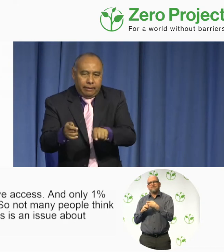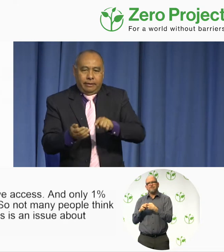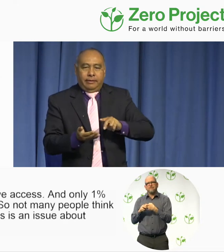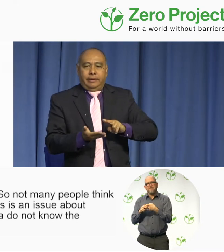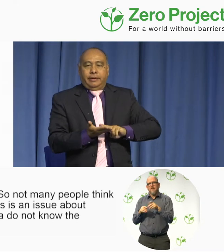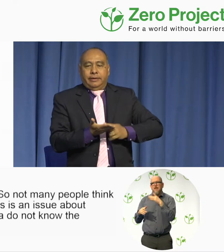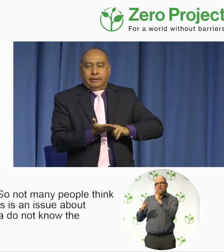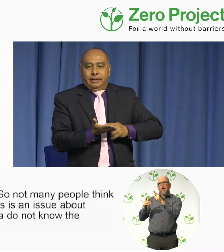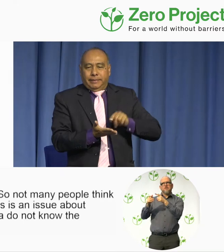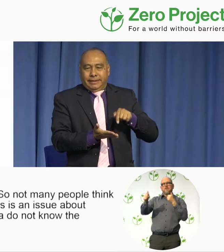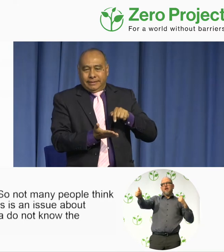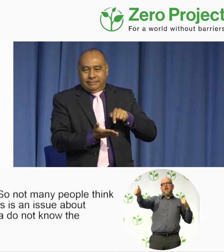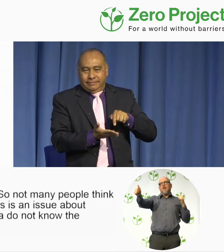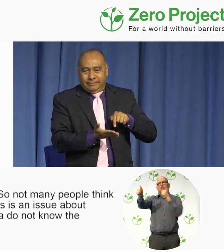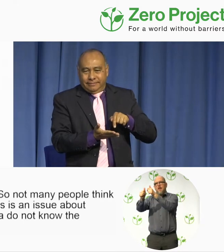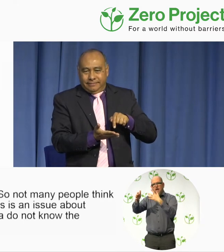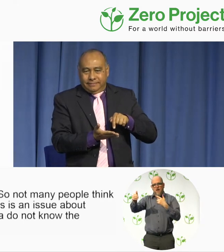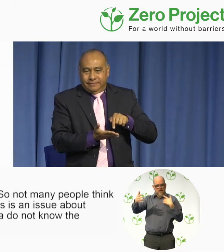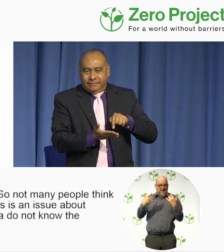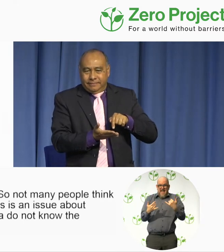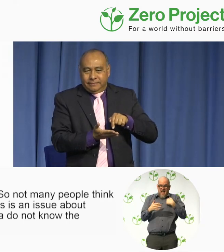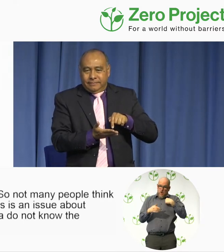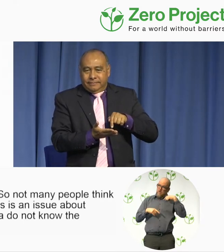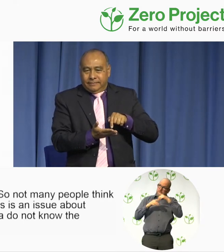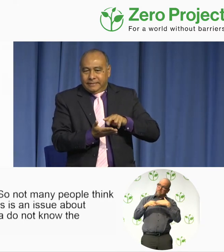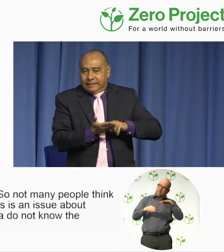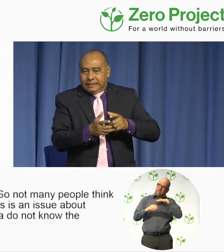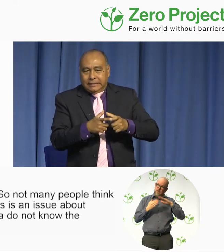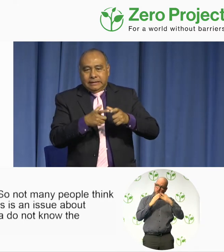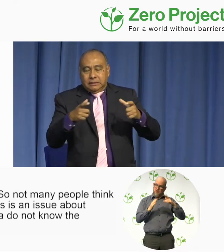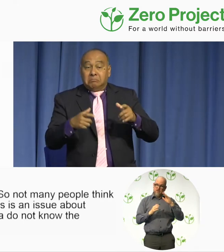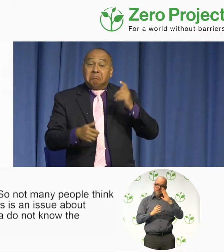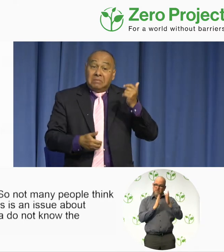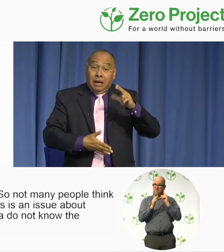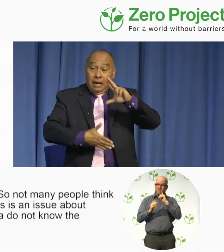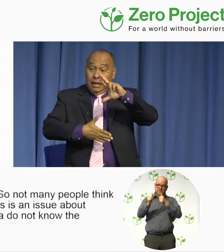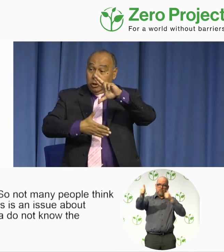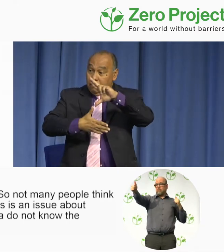South America do not know the Spanish, the writing Spanish, the literacy.